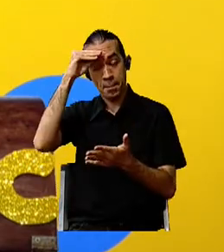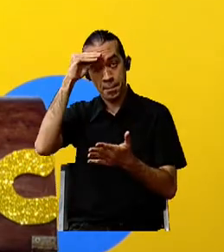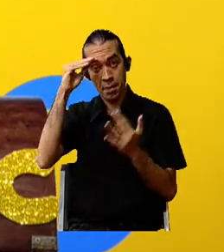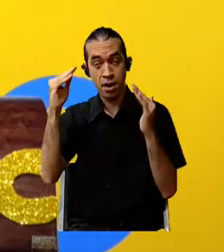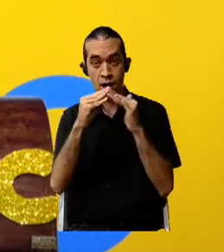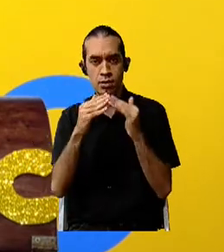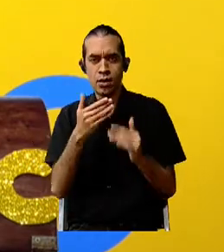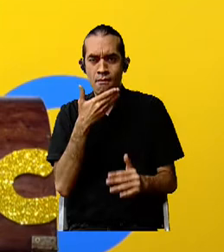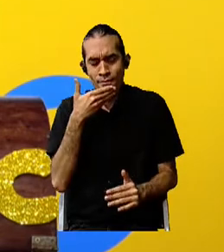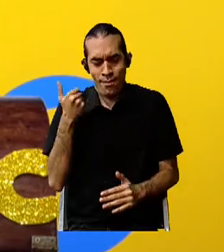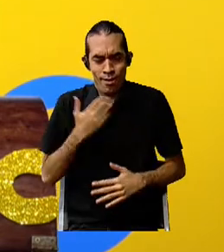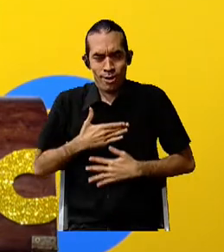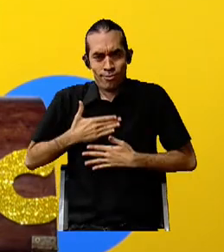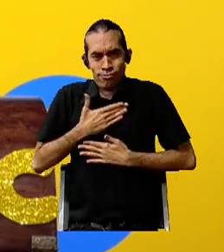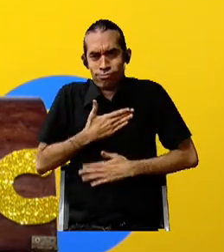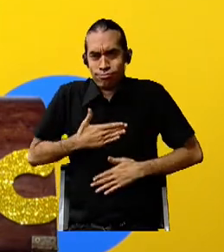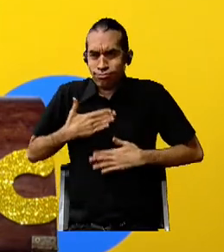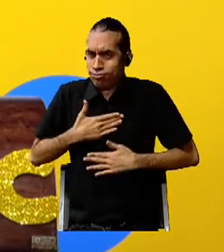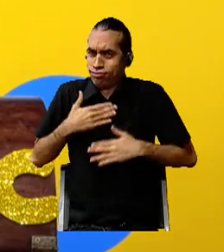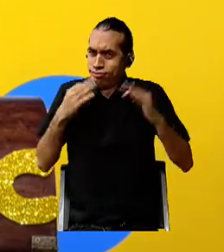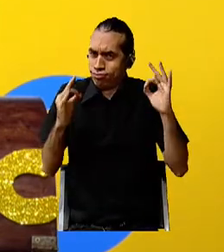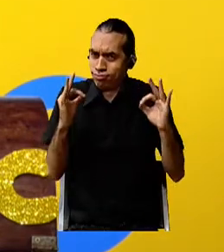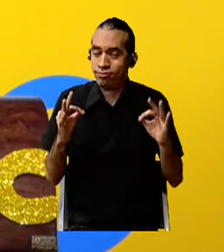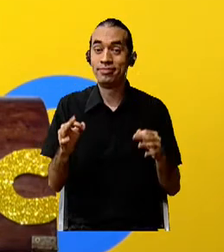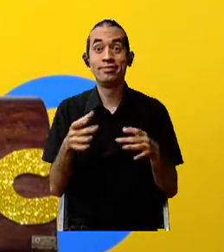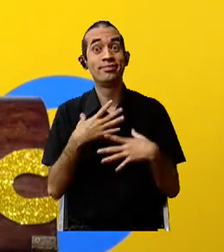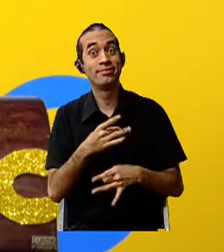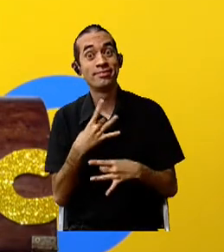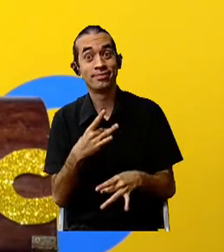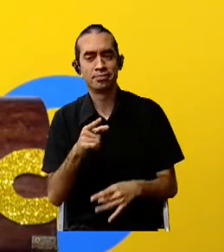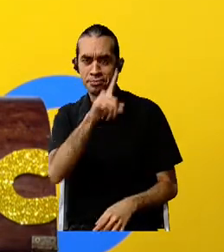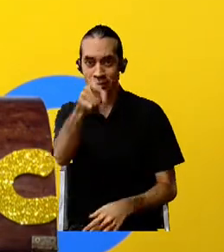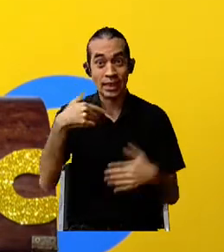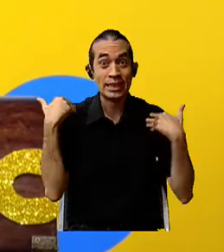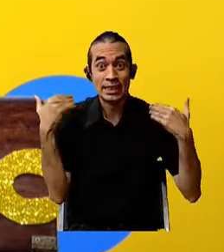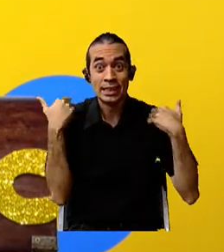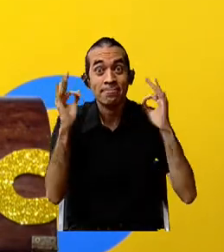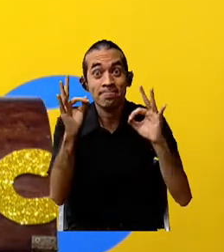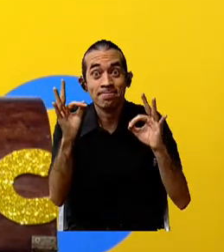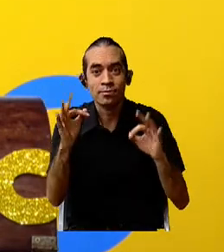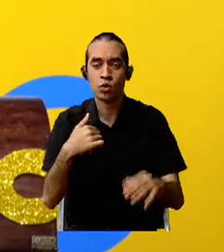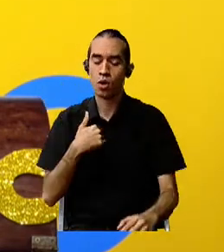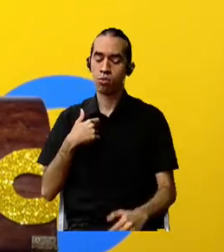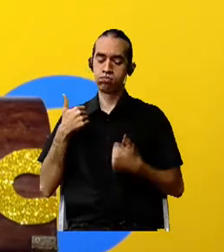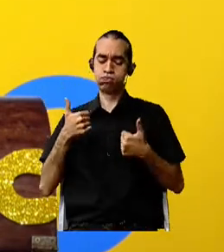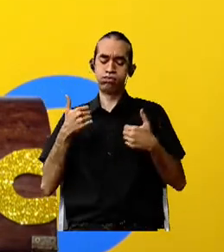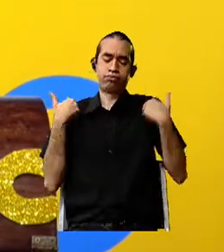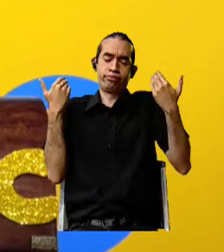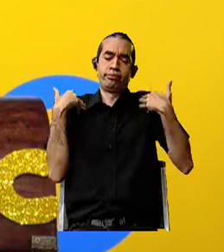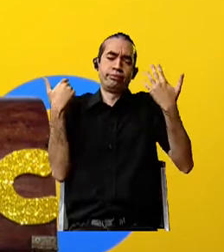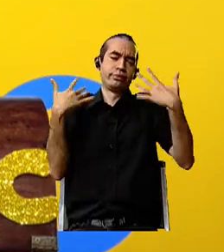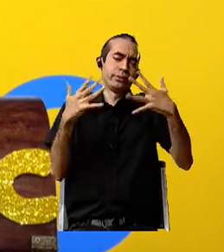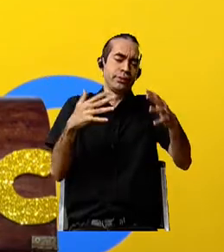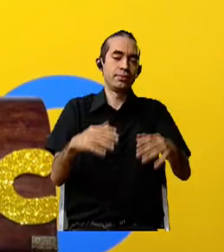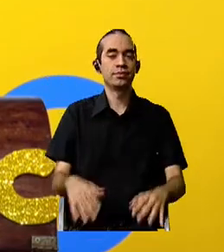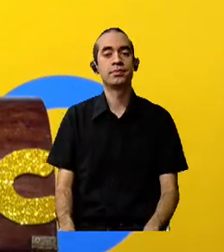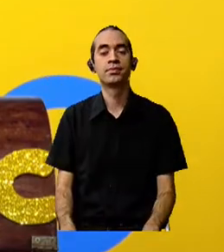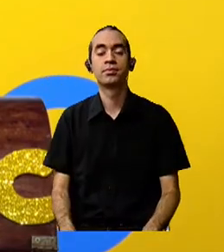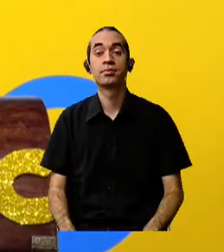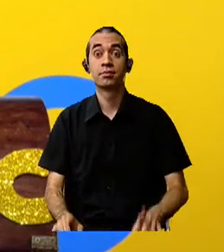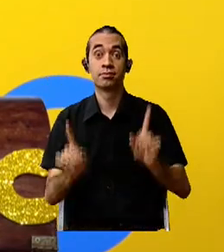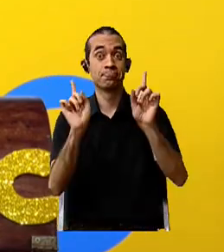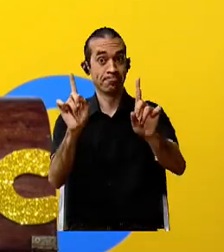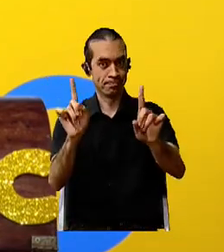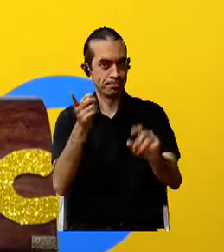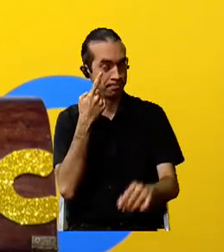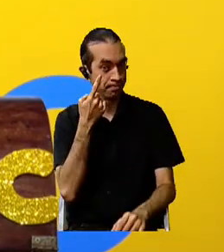fun. Nice, interesting. Are you happy? Yeah? I am happy. Now, before we